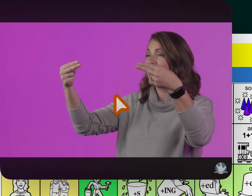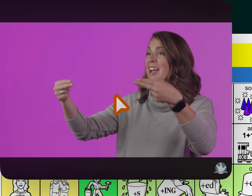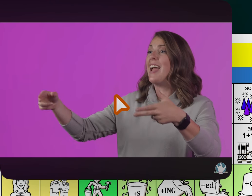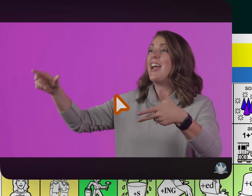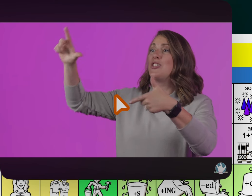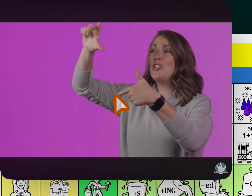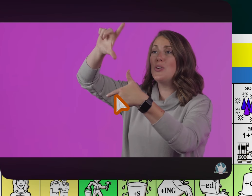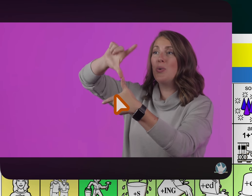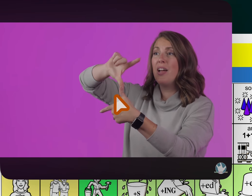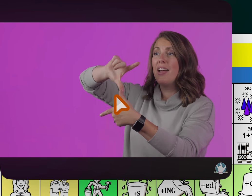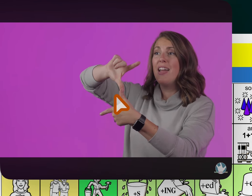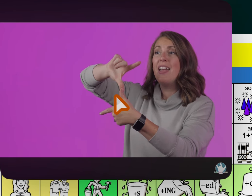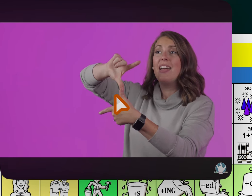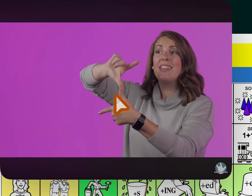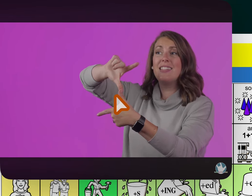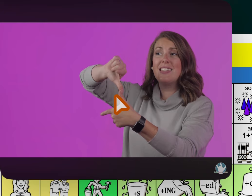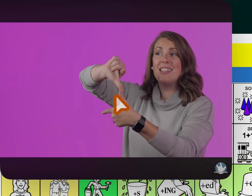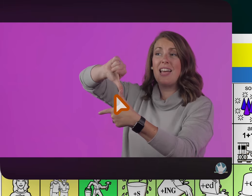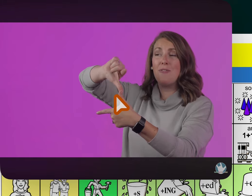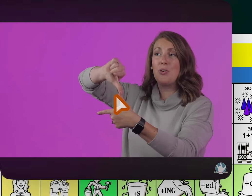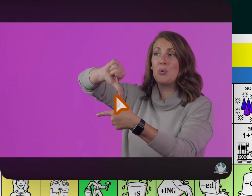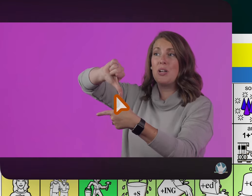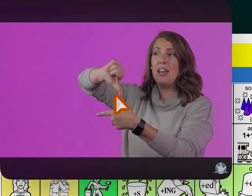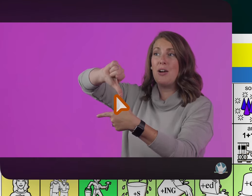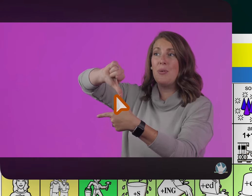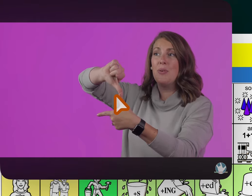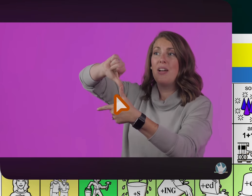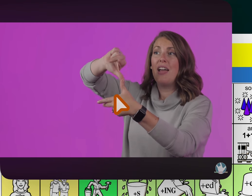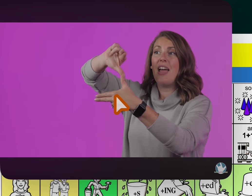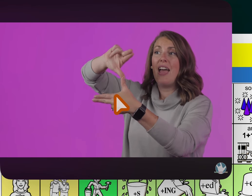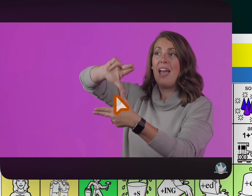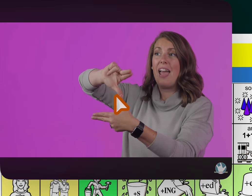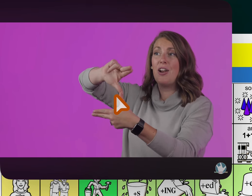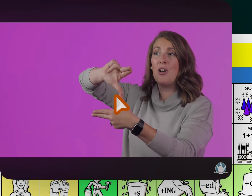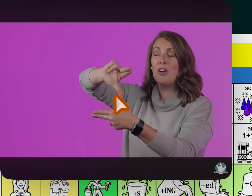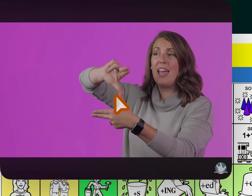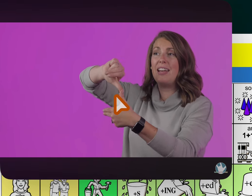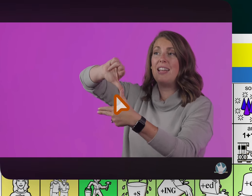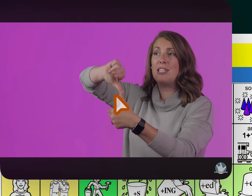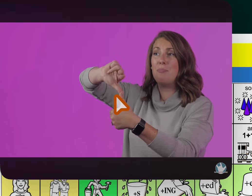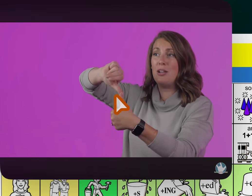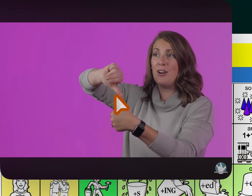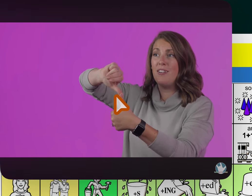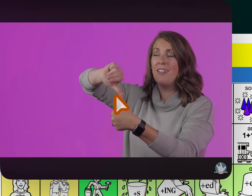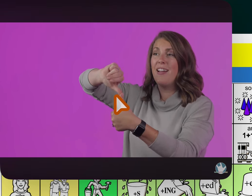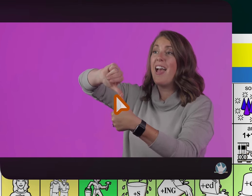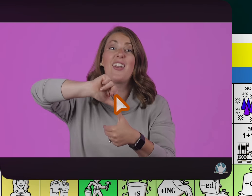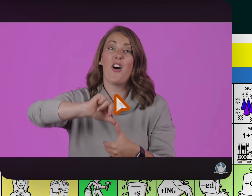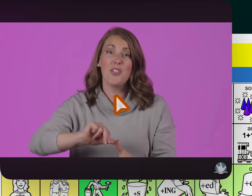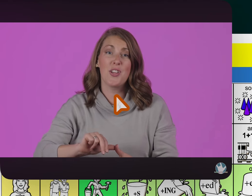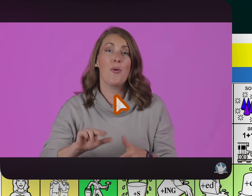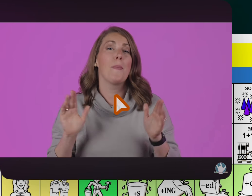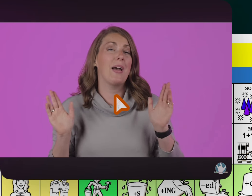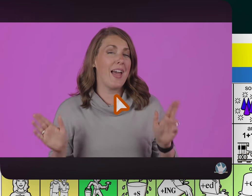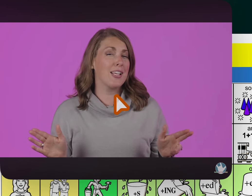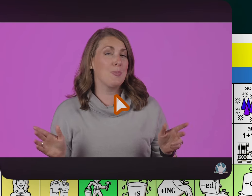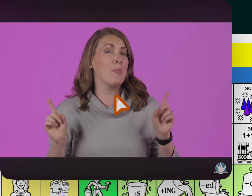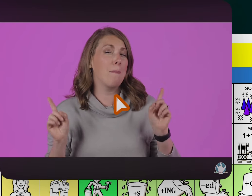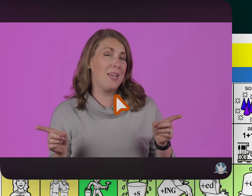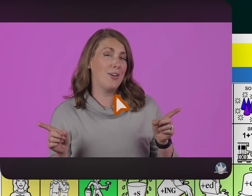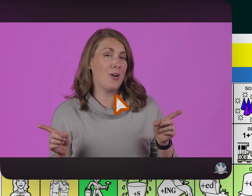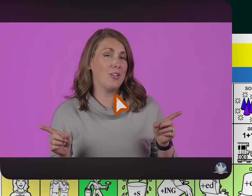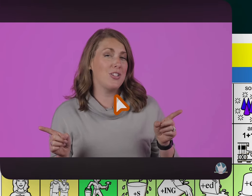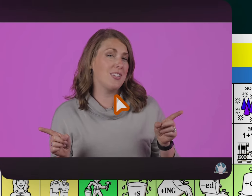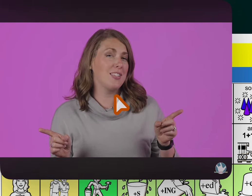hands. And two, this is the sign for tornado, and a hurricane is bigger. And also, my